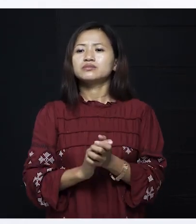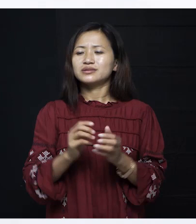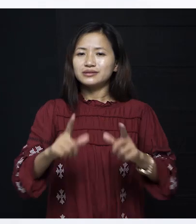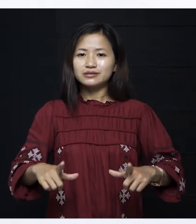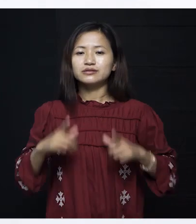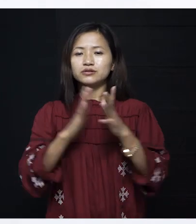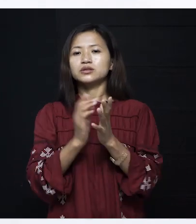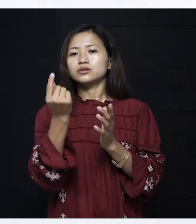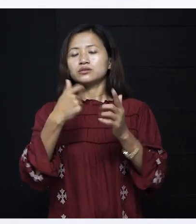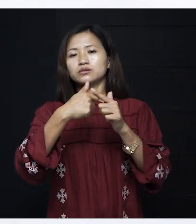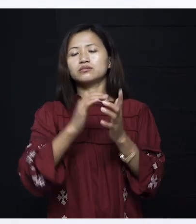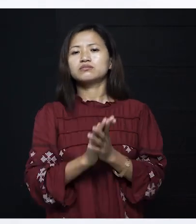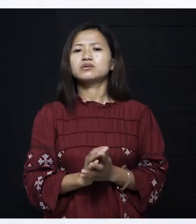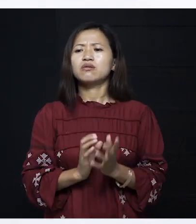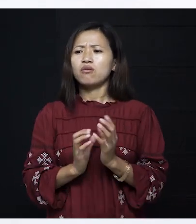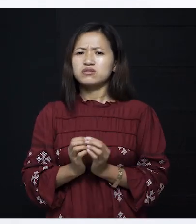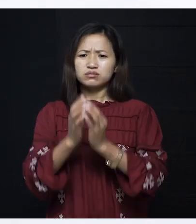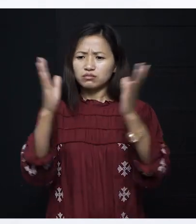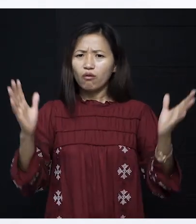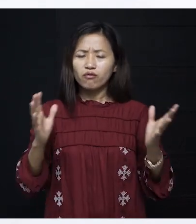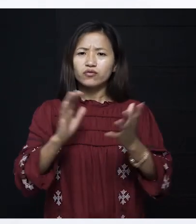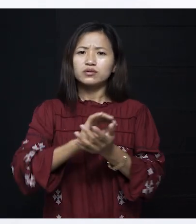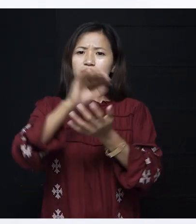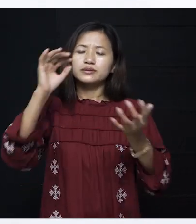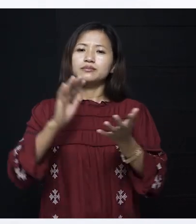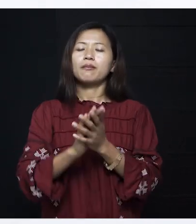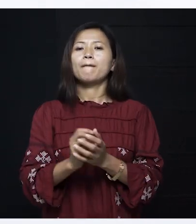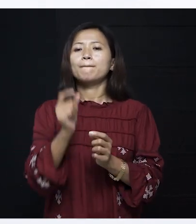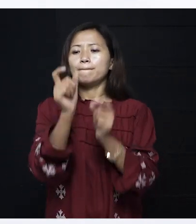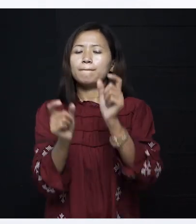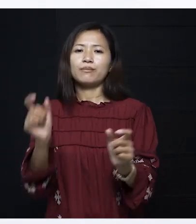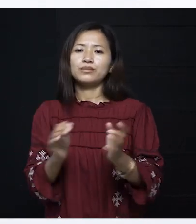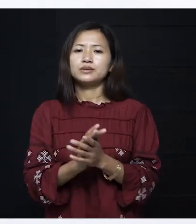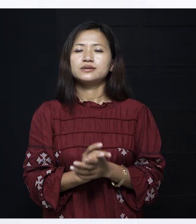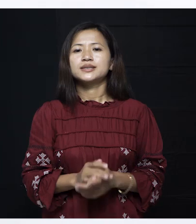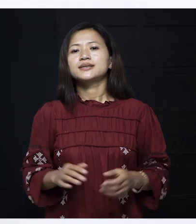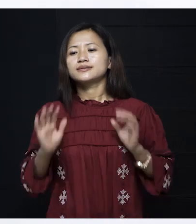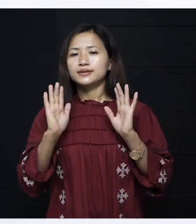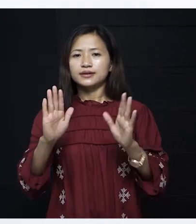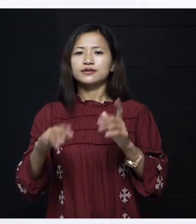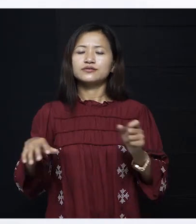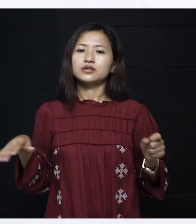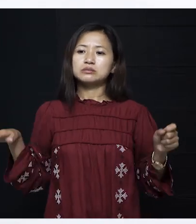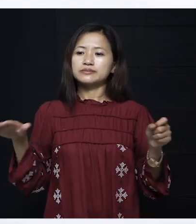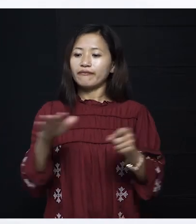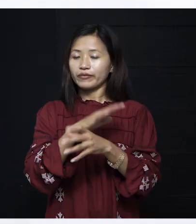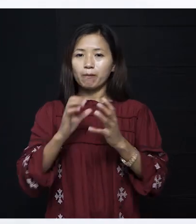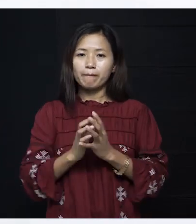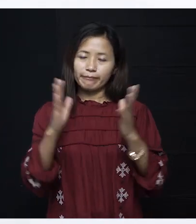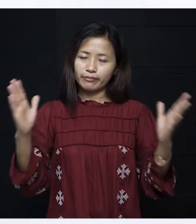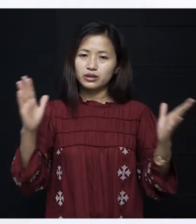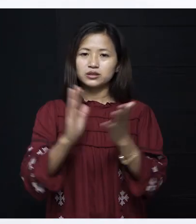not overpopulated or overpopulation. And the reason is because they have enough resources. Got it? They